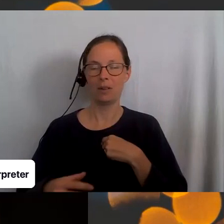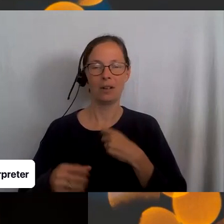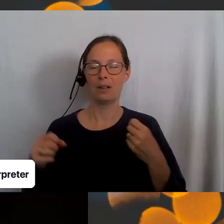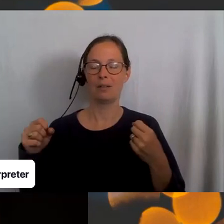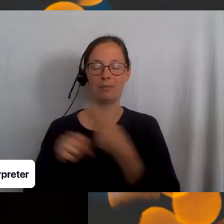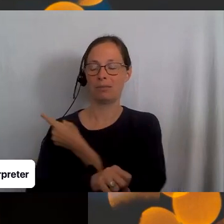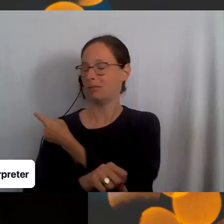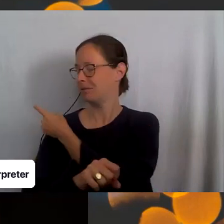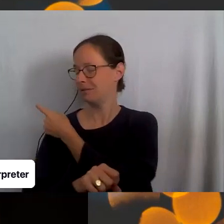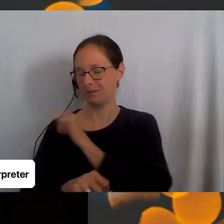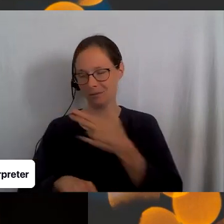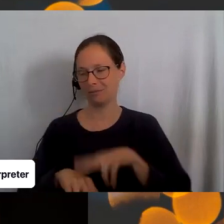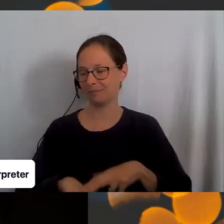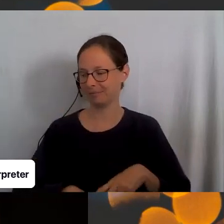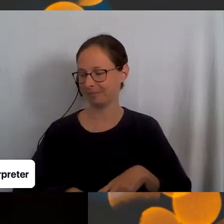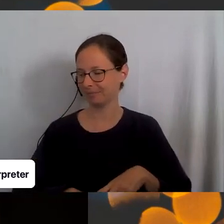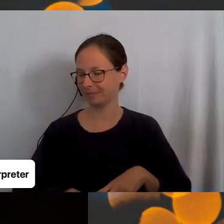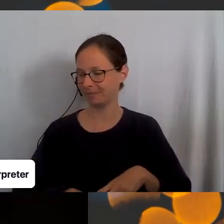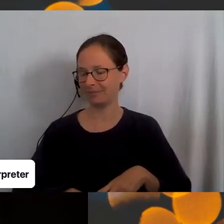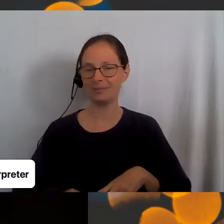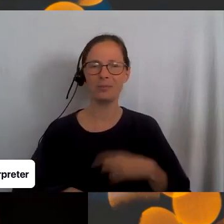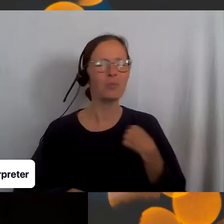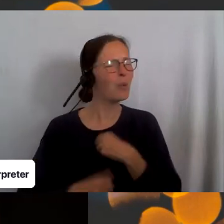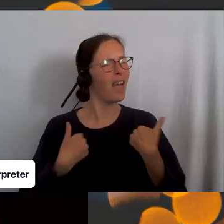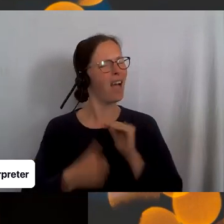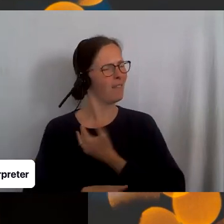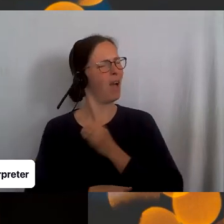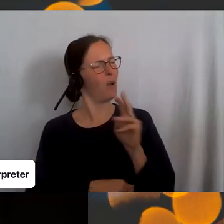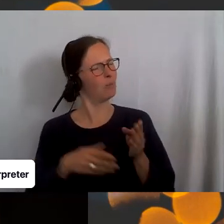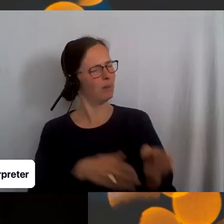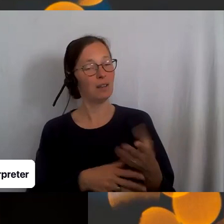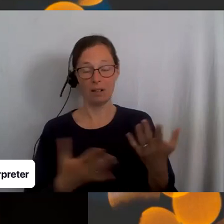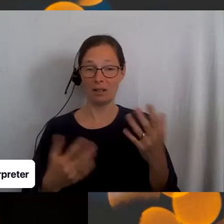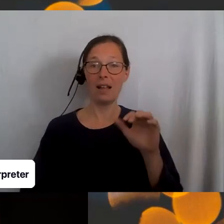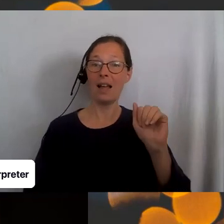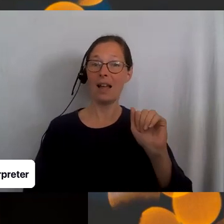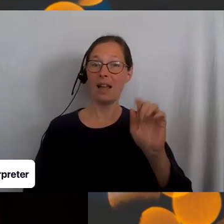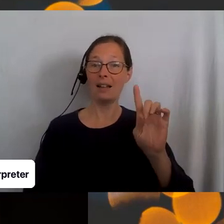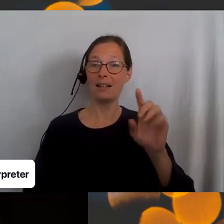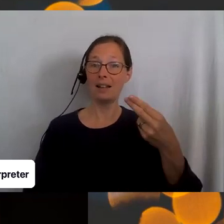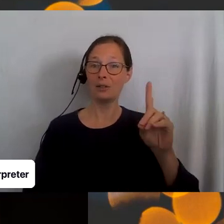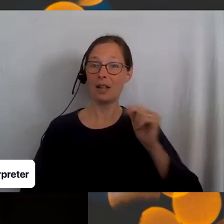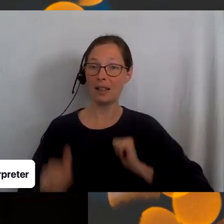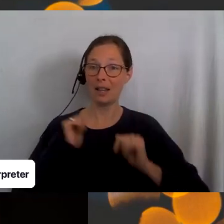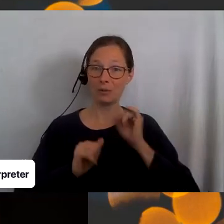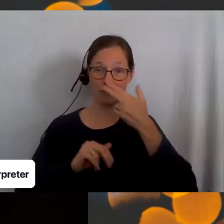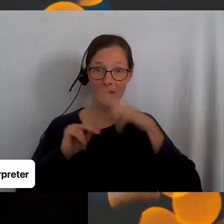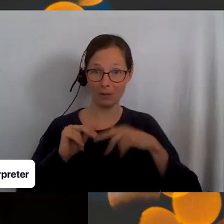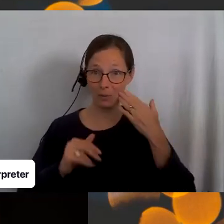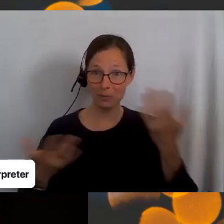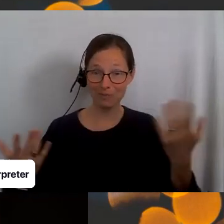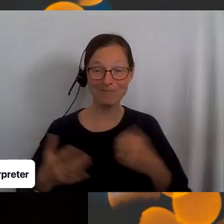track as we do. Are we ever on track, Charlie? Really? Listen, ADHD theater is a fun time, you